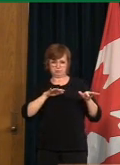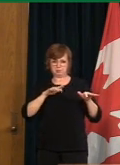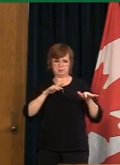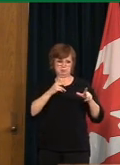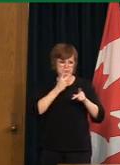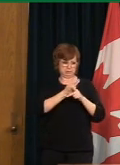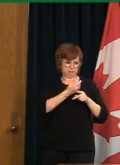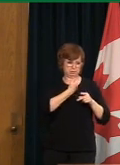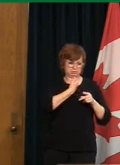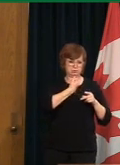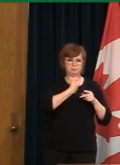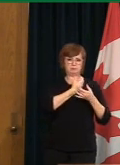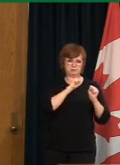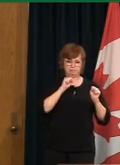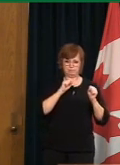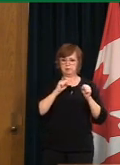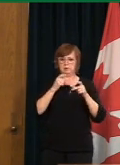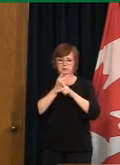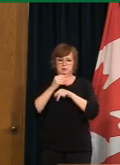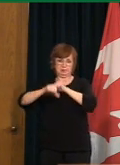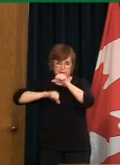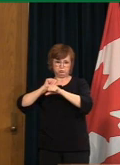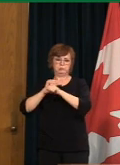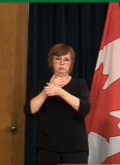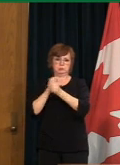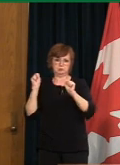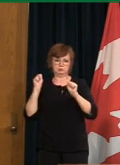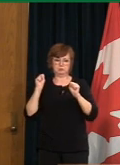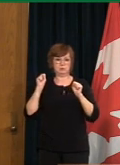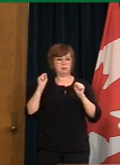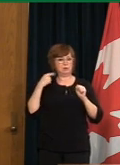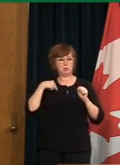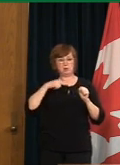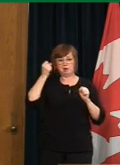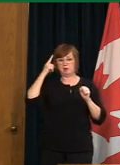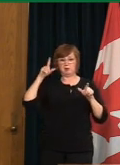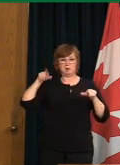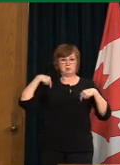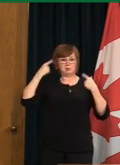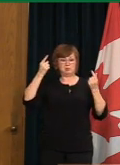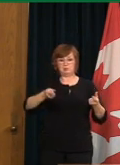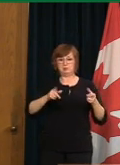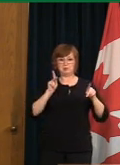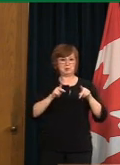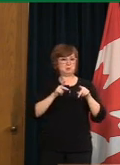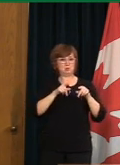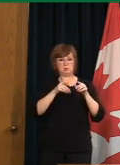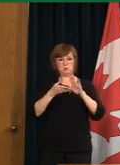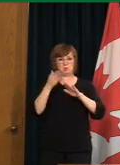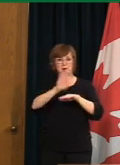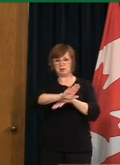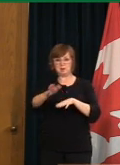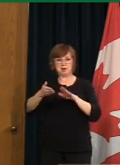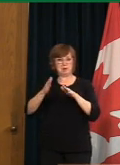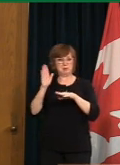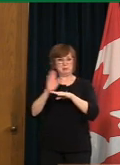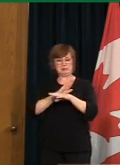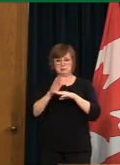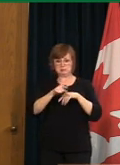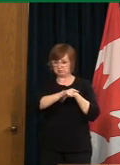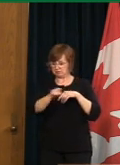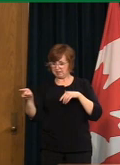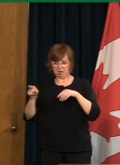majority of Saskatchewan businesses and their employees in this province are operating safely day to day. So it would be terribly